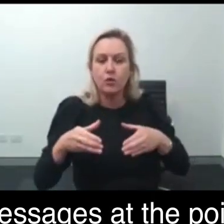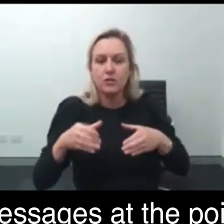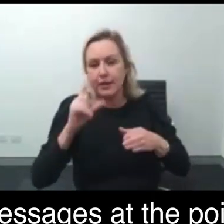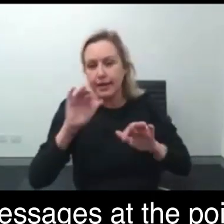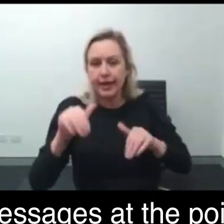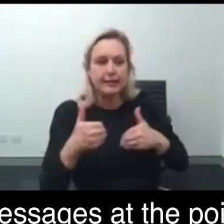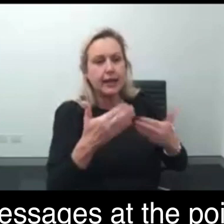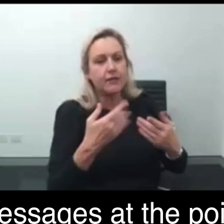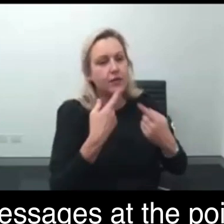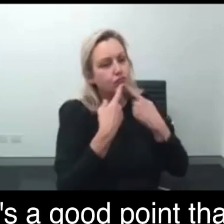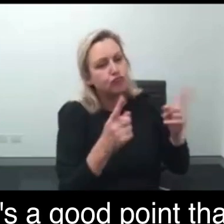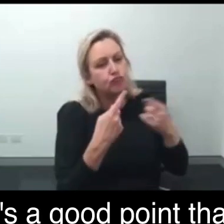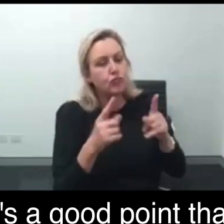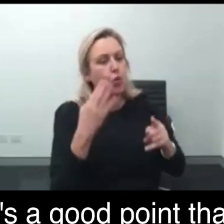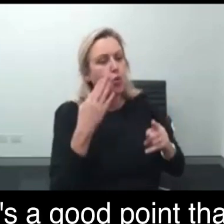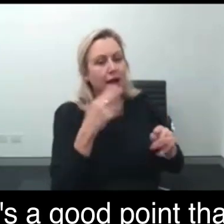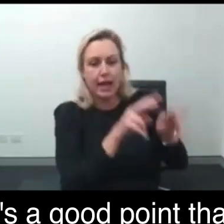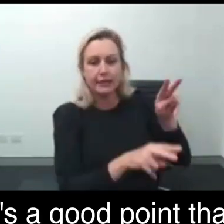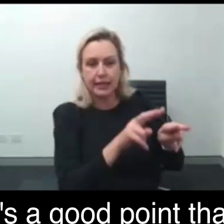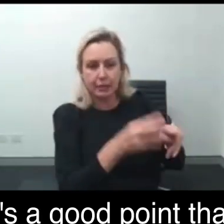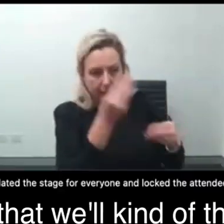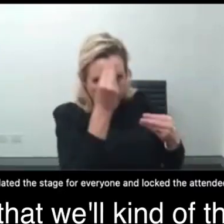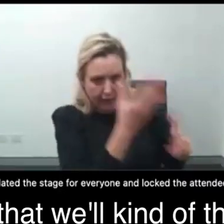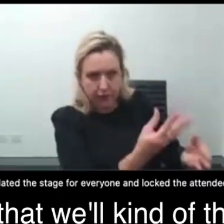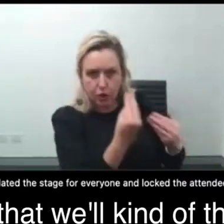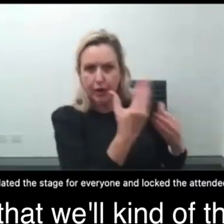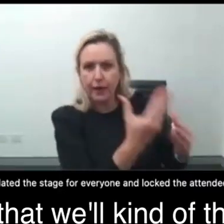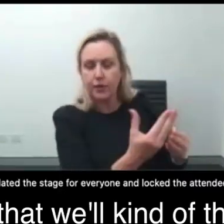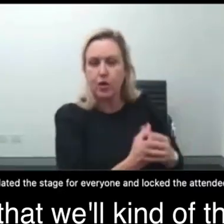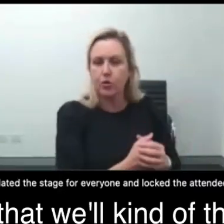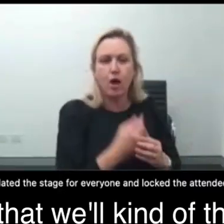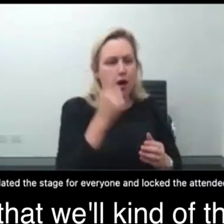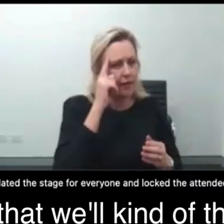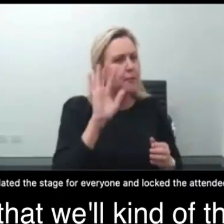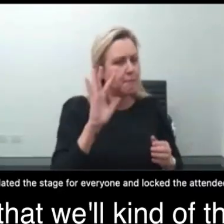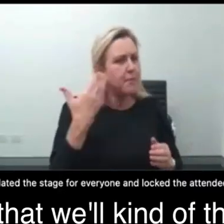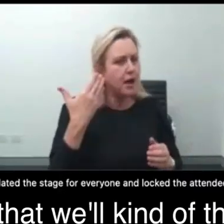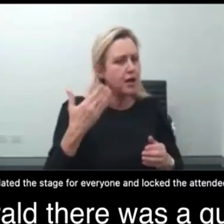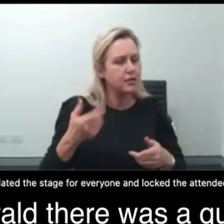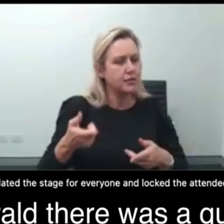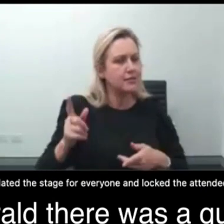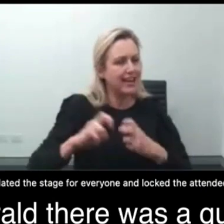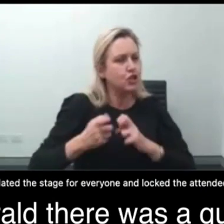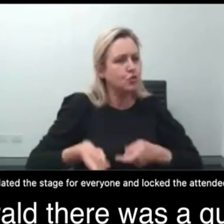of those messages at the point of assessment. So I think that's a good point that's been raised and one that we'll kind of think about.